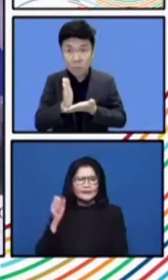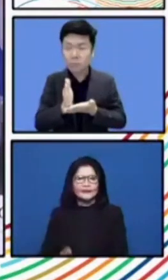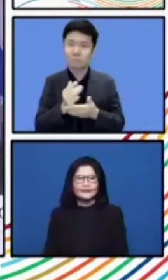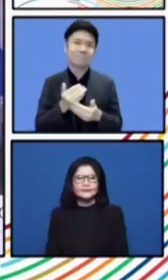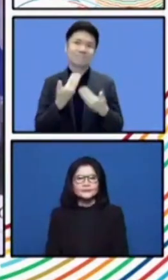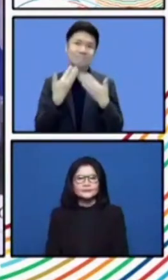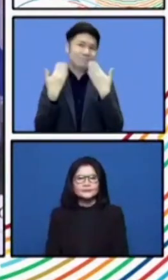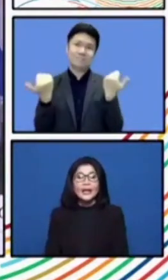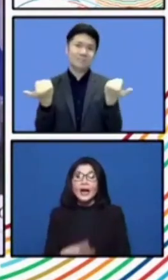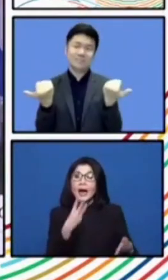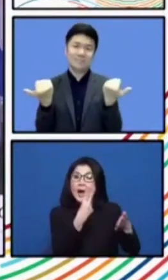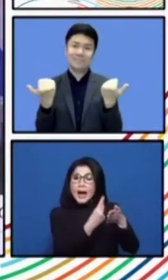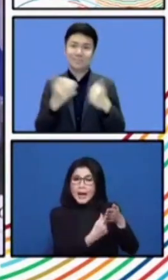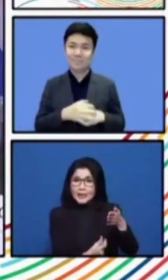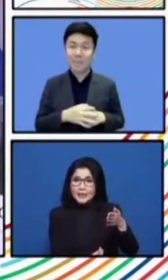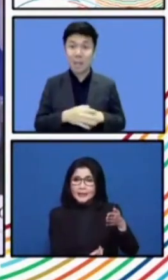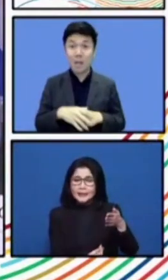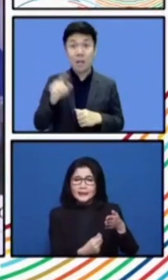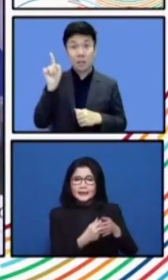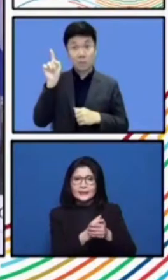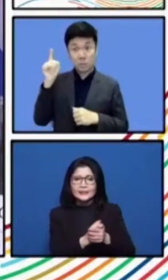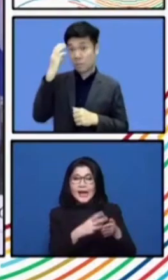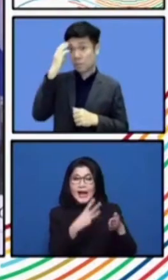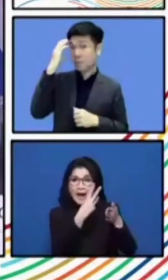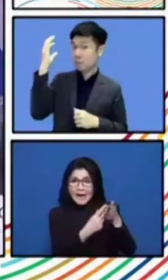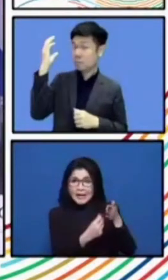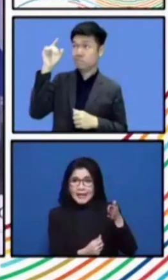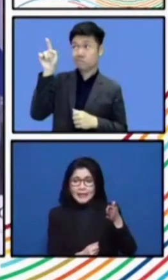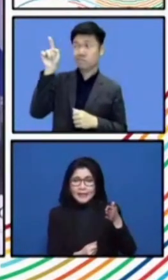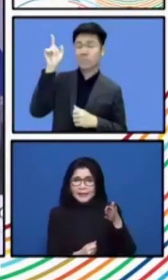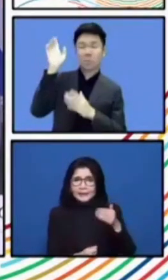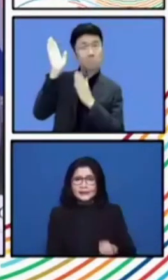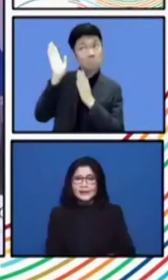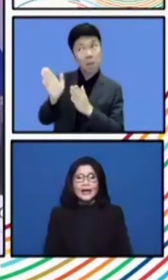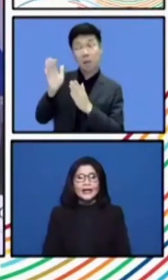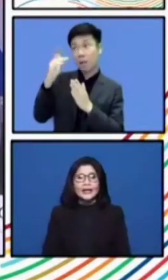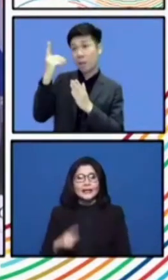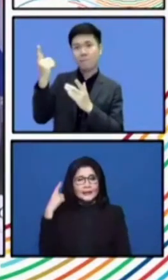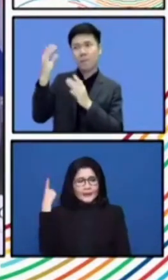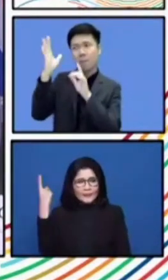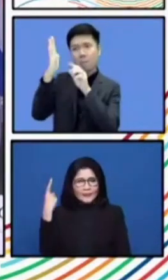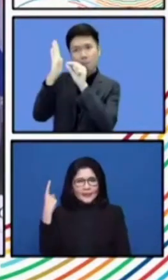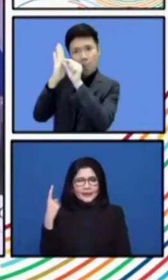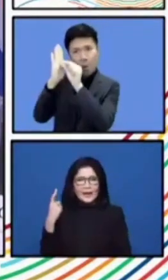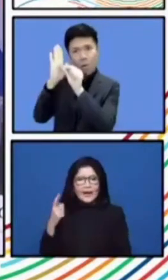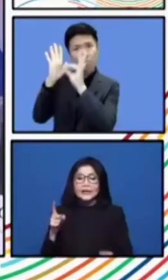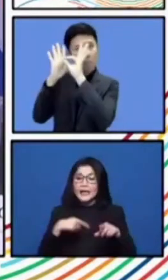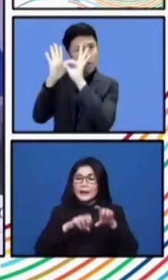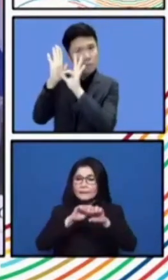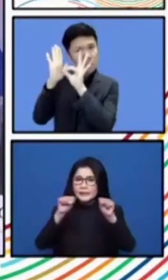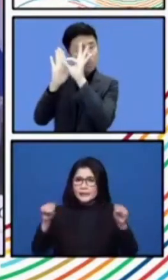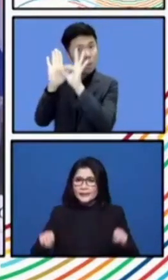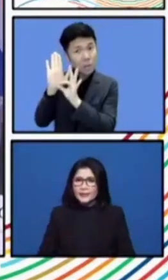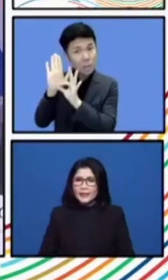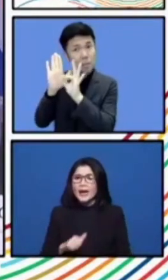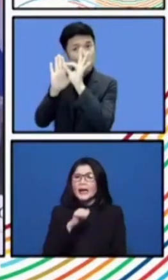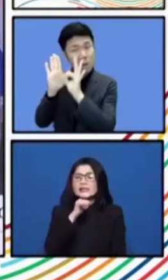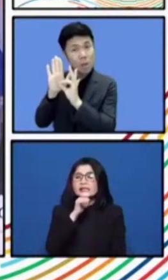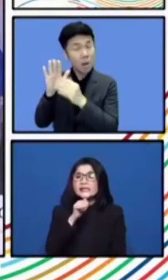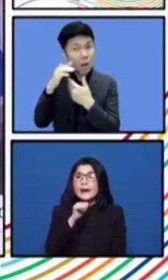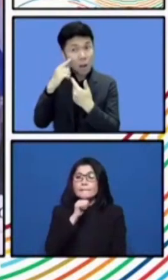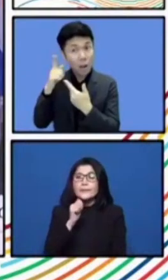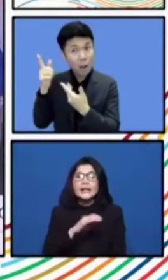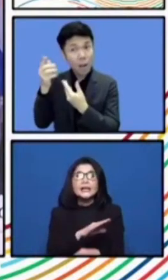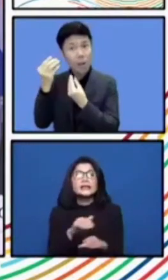budgets reflect the true priorities of States tax system to what extent different actors contribute to tackling this